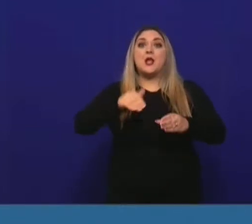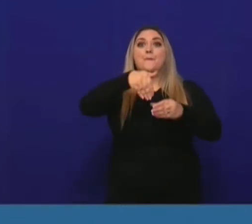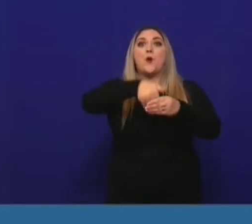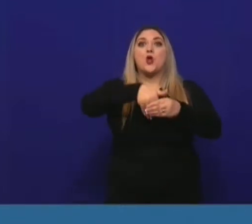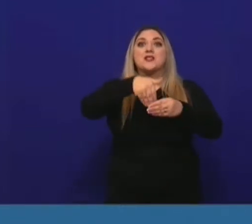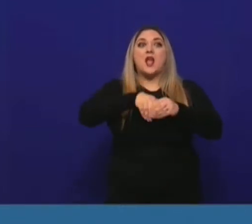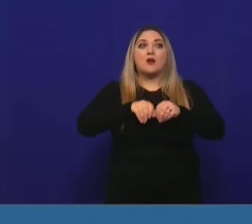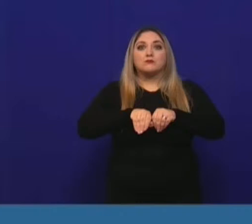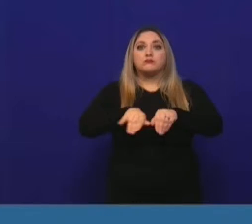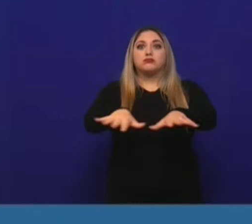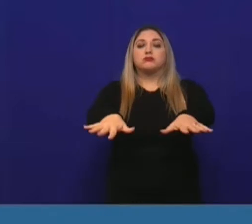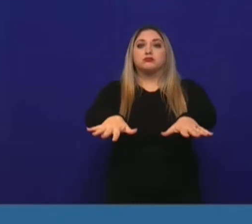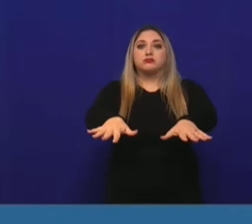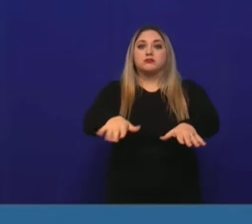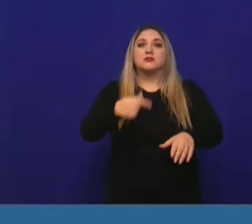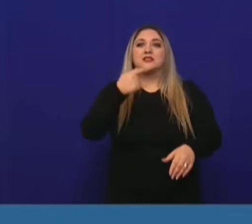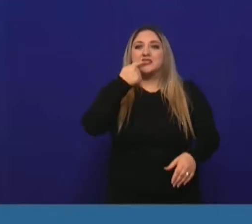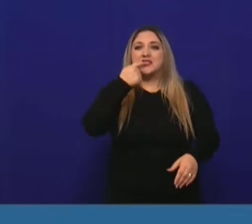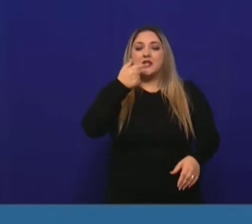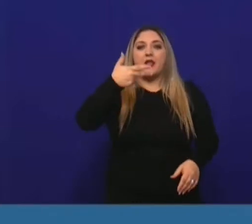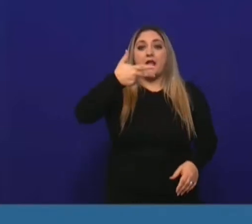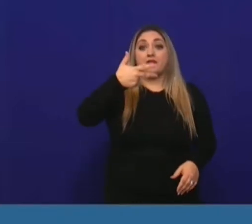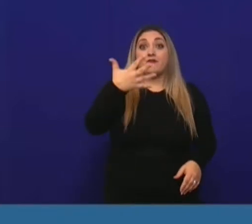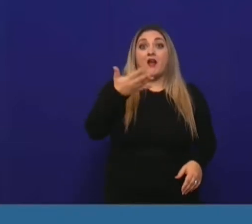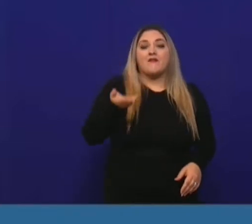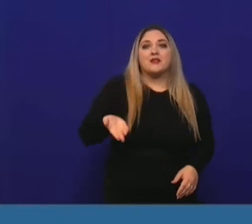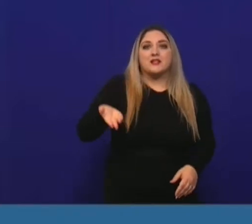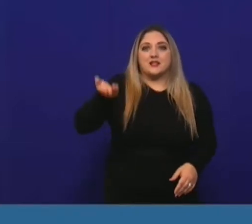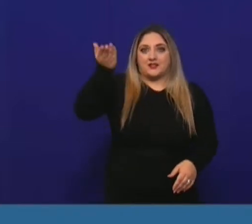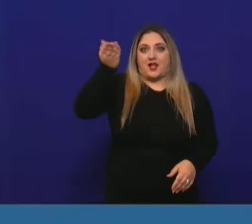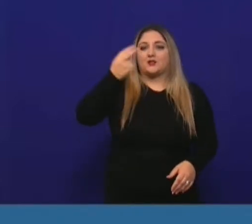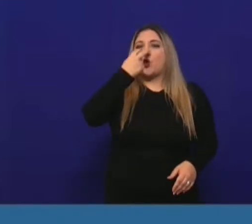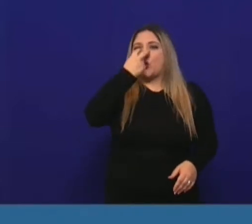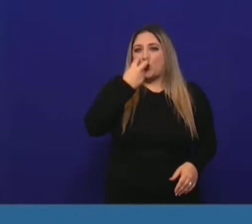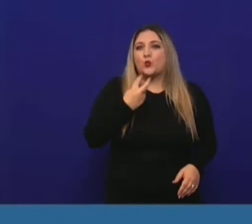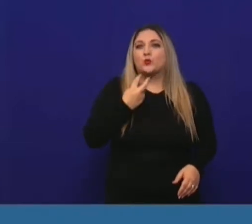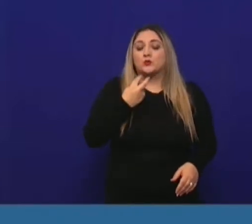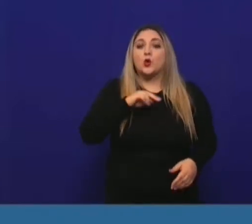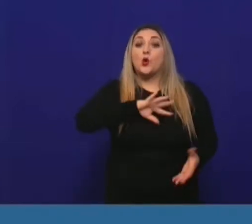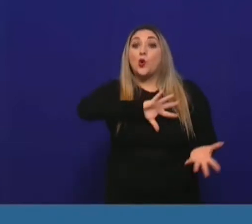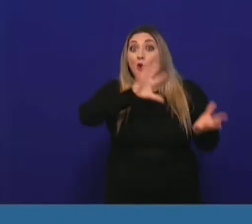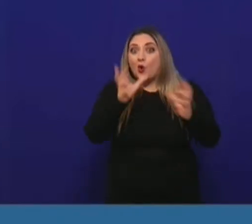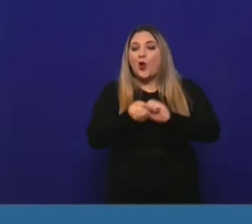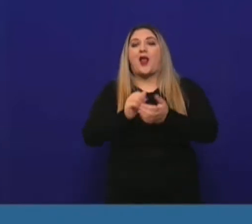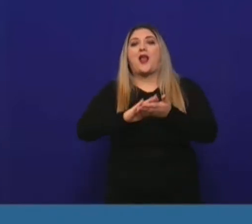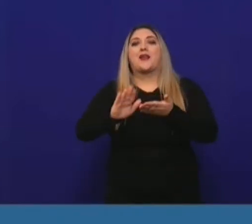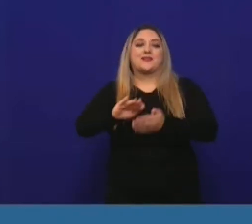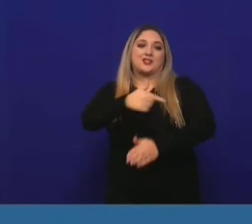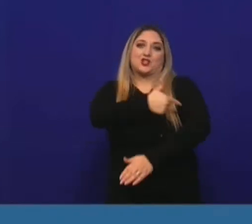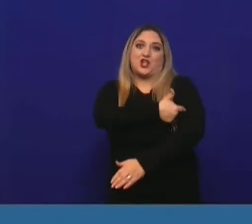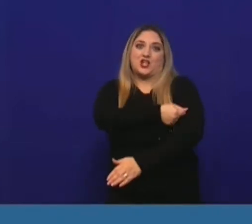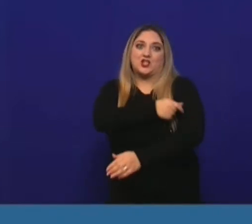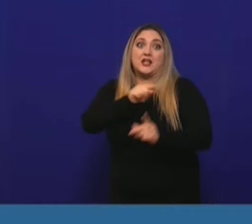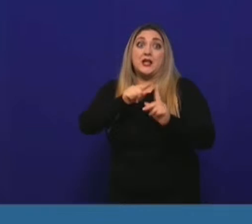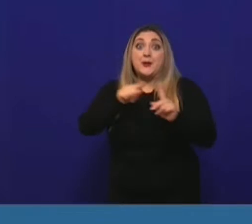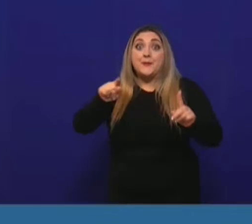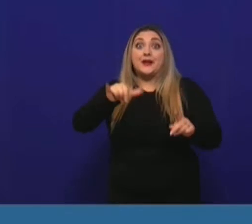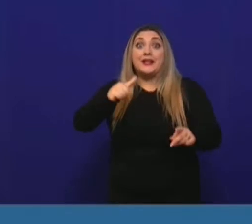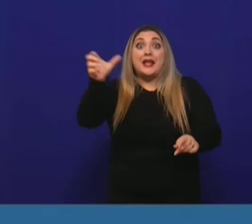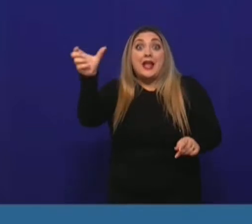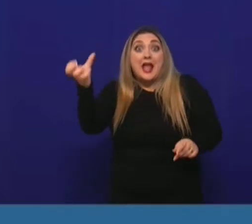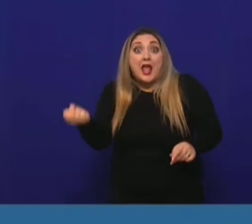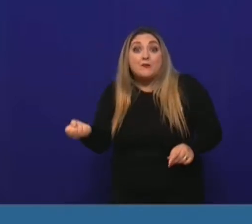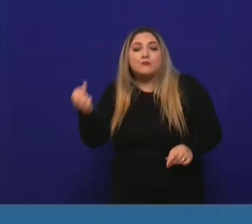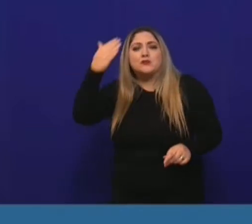l fuq minn 85 sena dawn aħna laqamnihom kollha u nerġa' nappella jekk hemm xi ħadd li